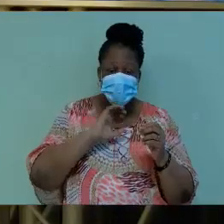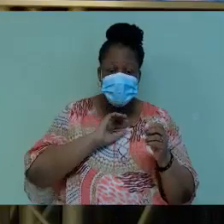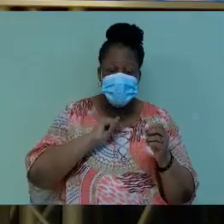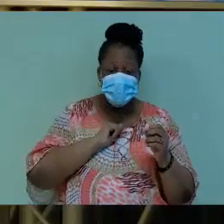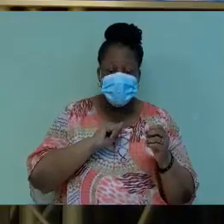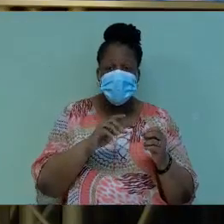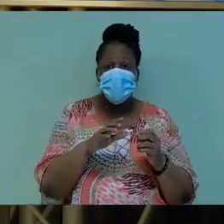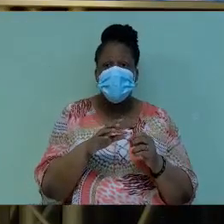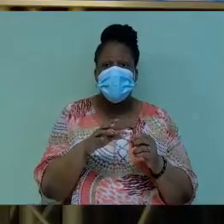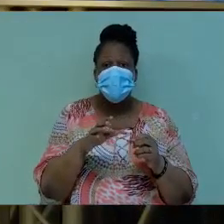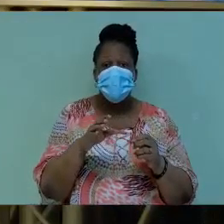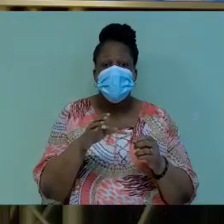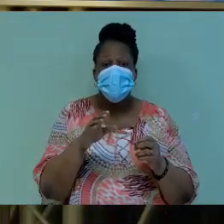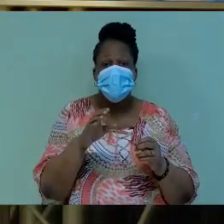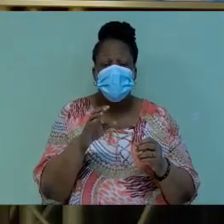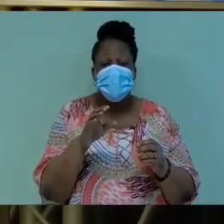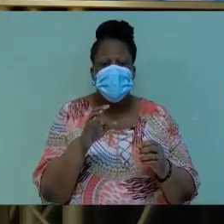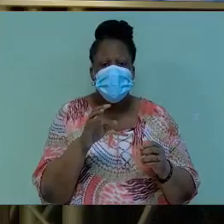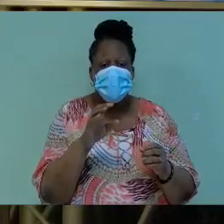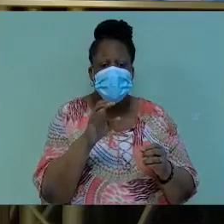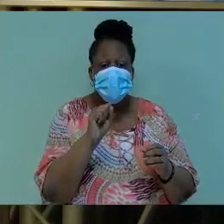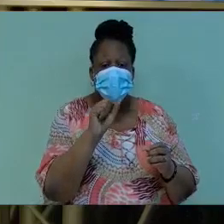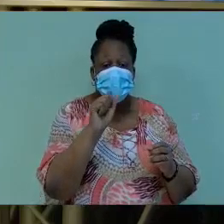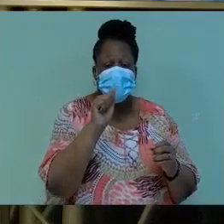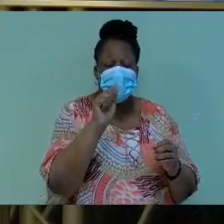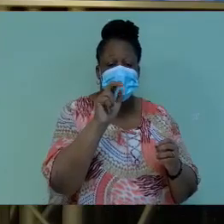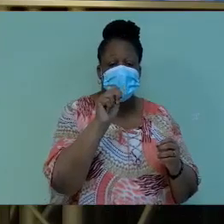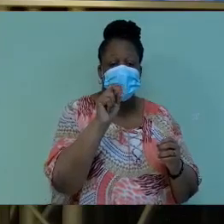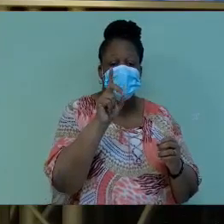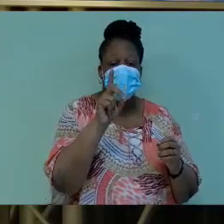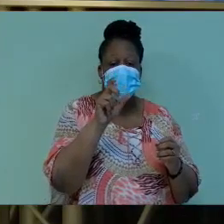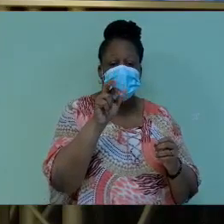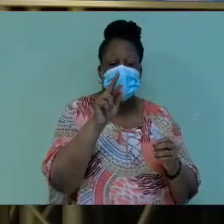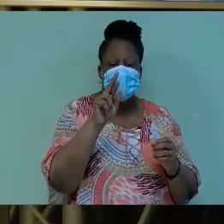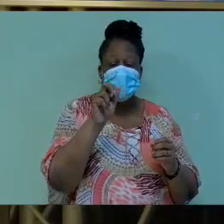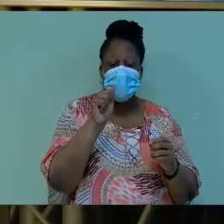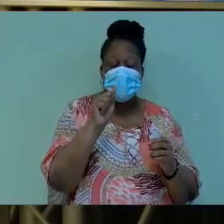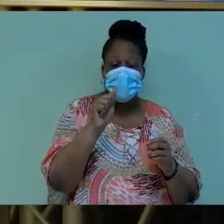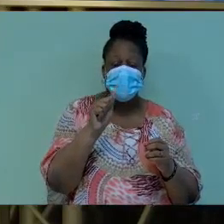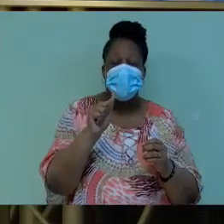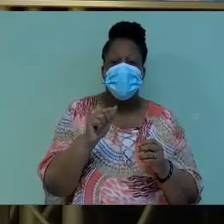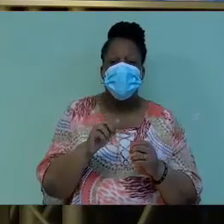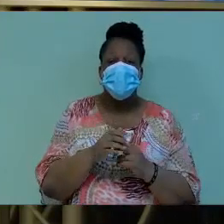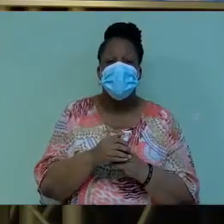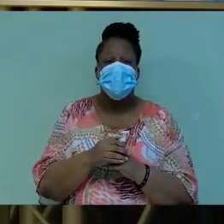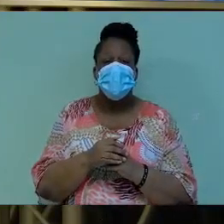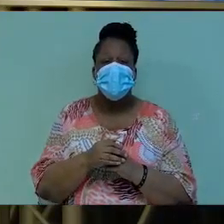of flowers that was enjoyed by my mother yesterday. Thank you so much for considering.